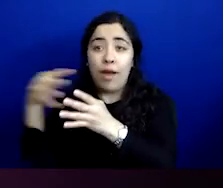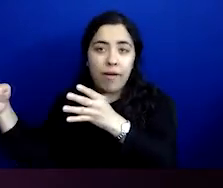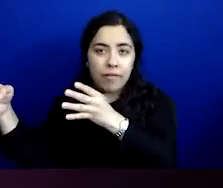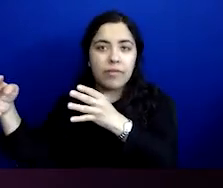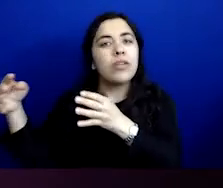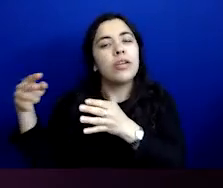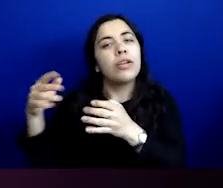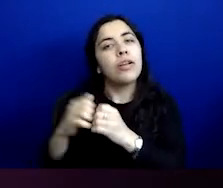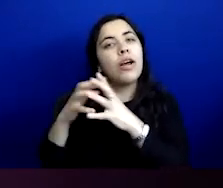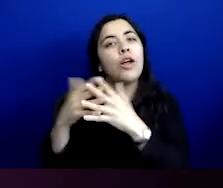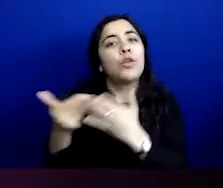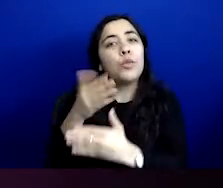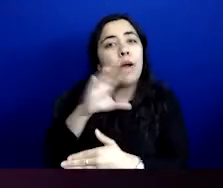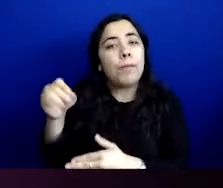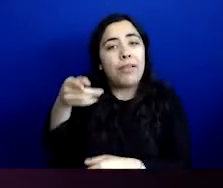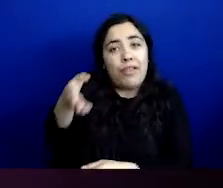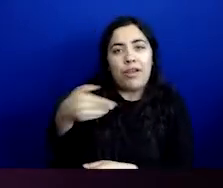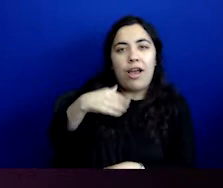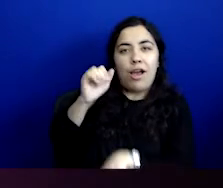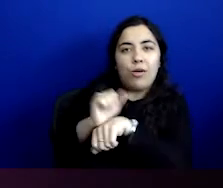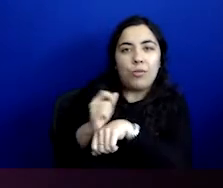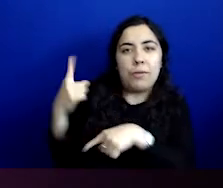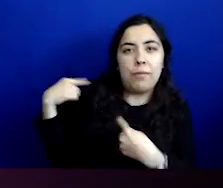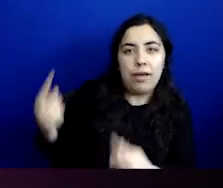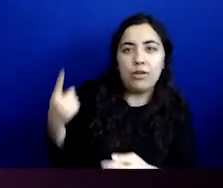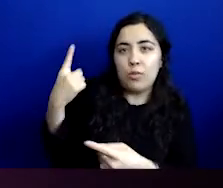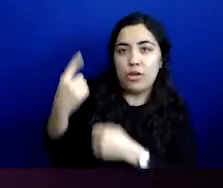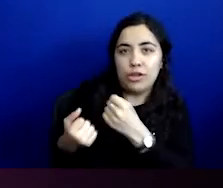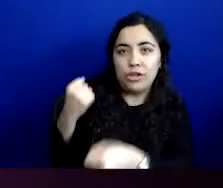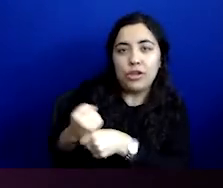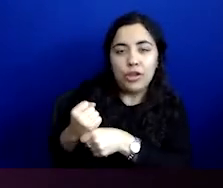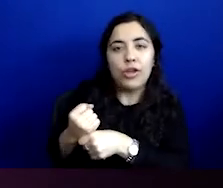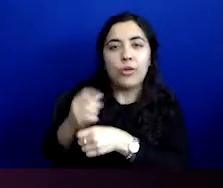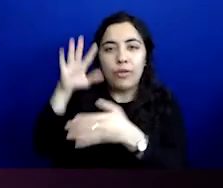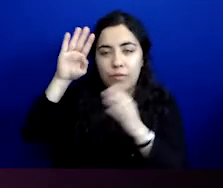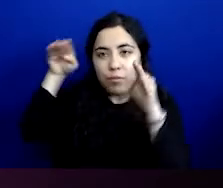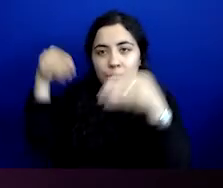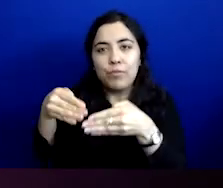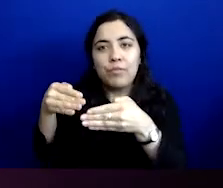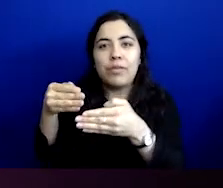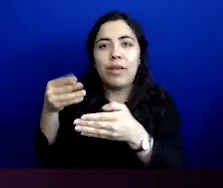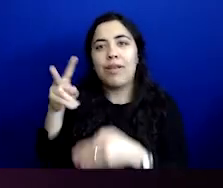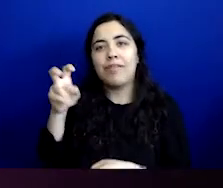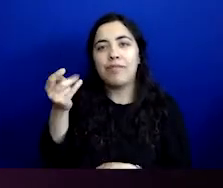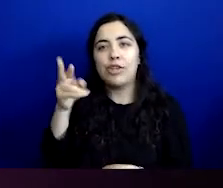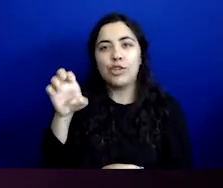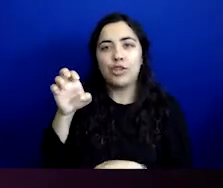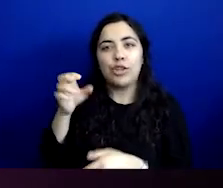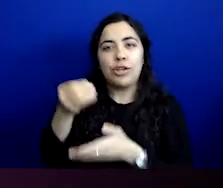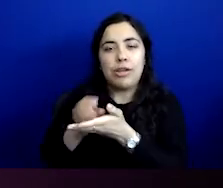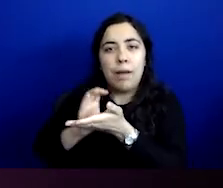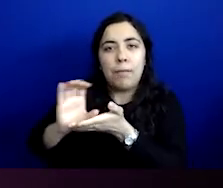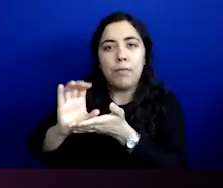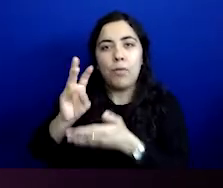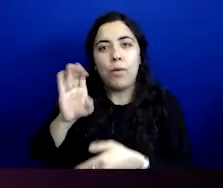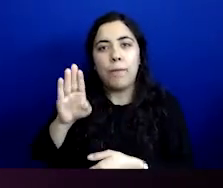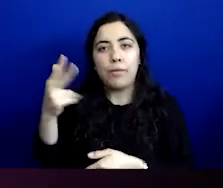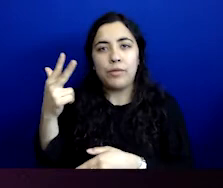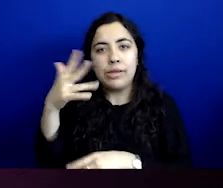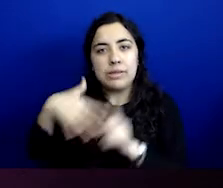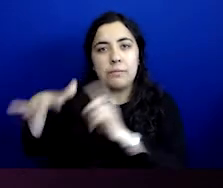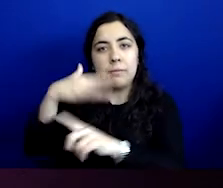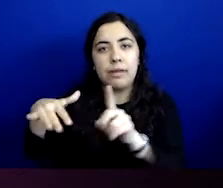is where I've worked for the last year. And we focus on venture capital in the Web3 space. We do public goods. We